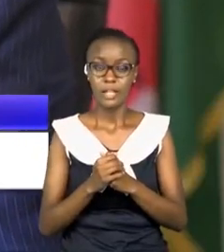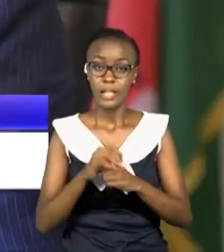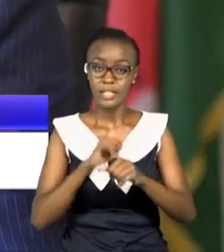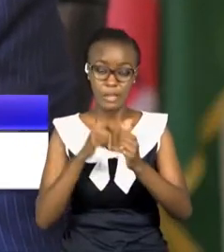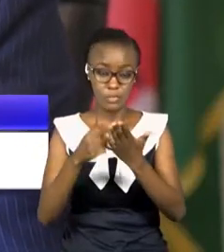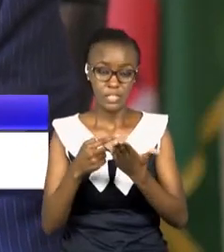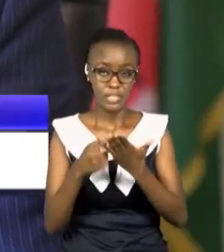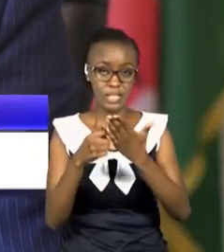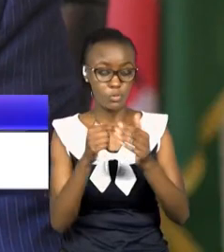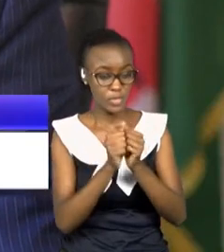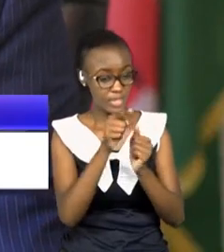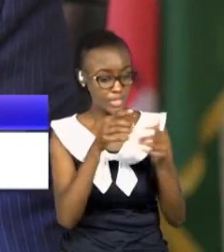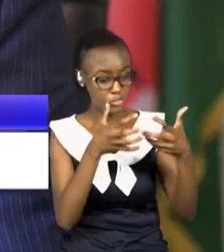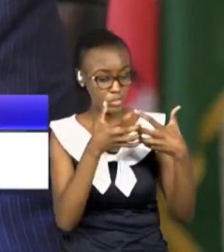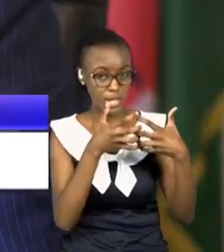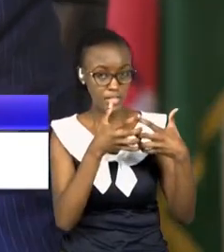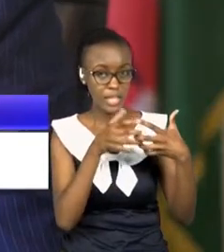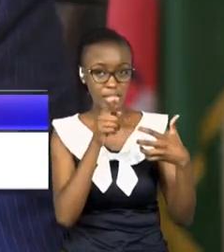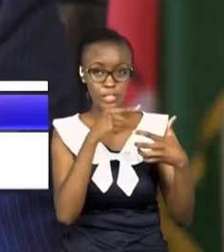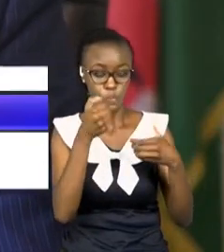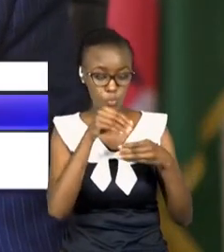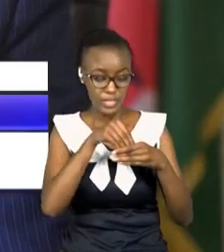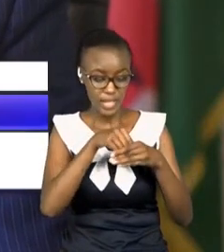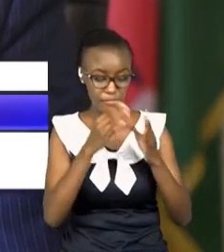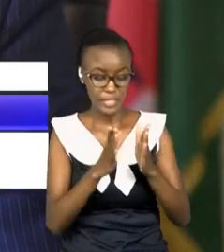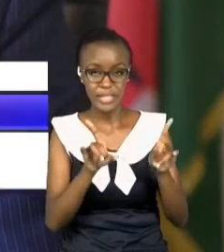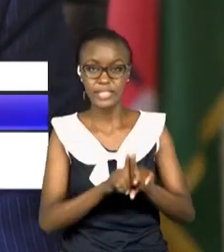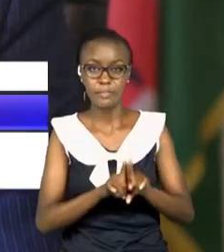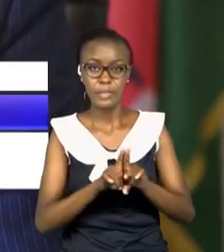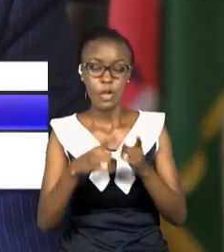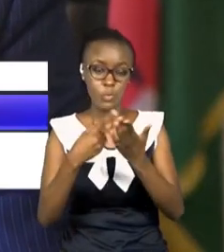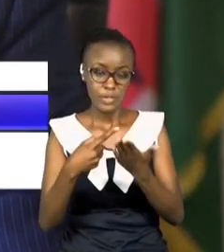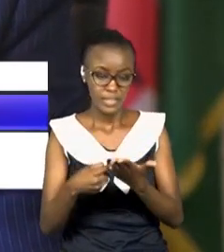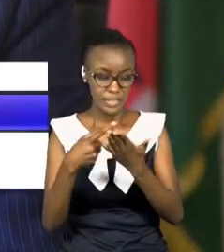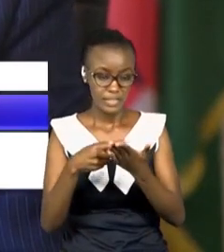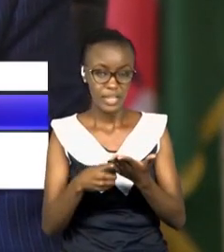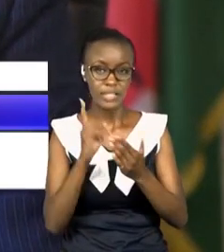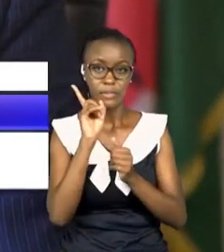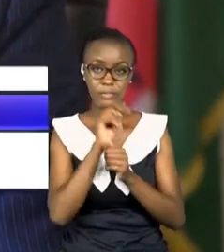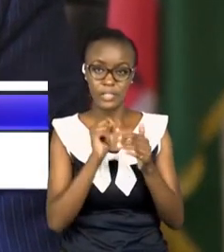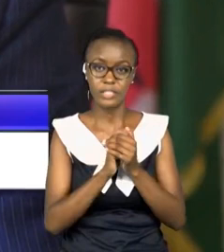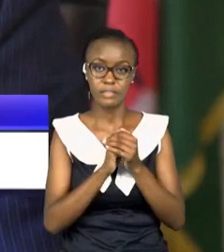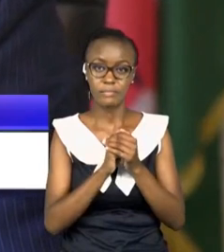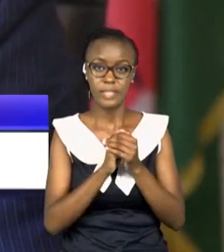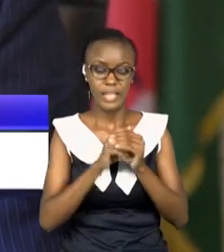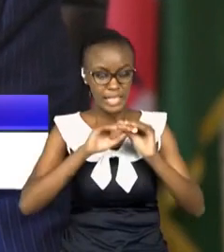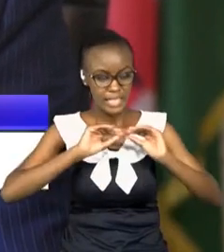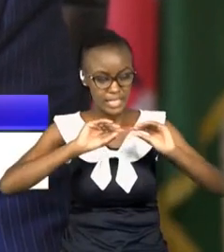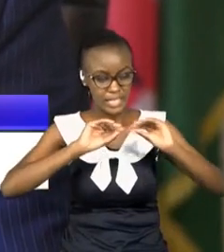with the contractor, who is also the investor. We discussed and sensitized